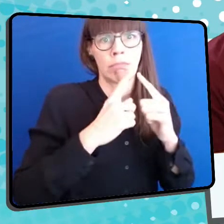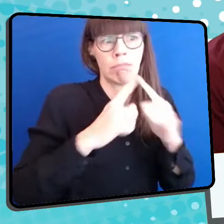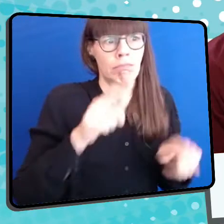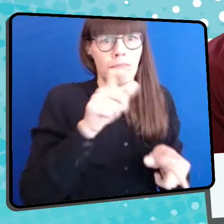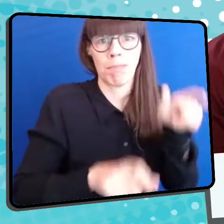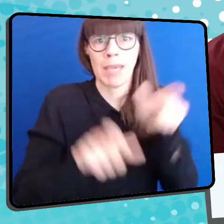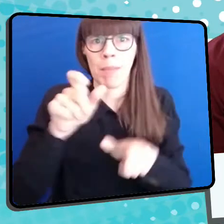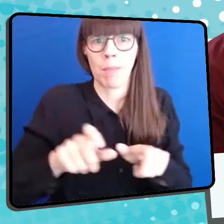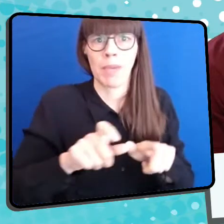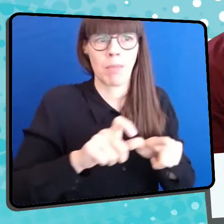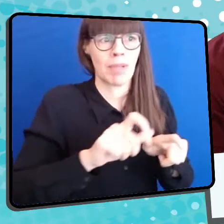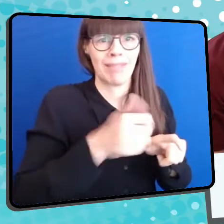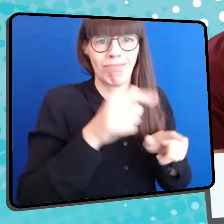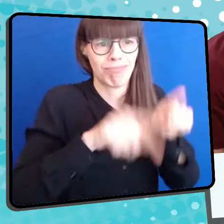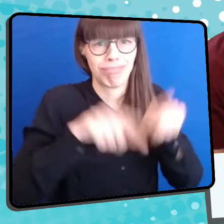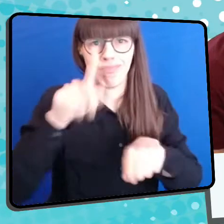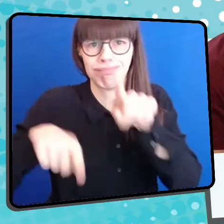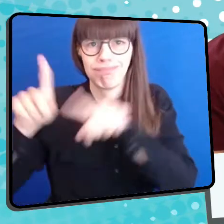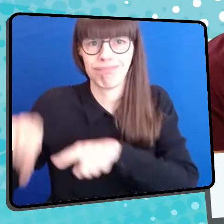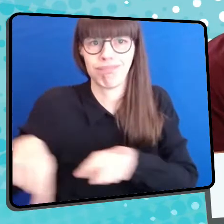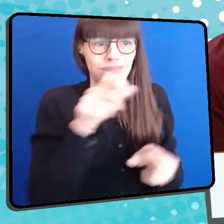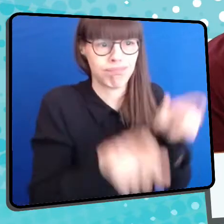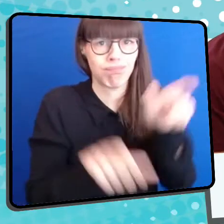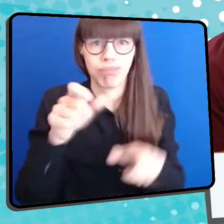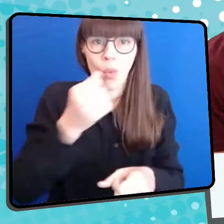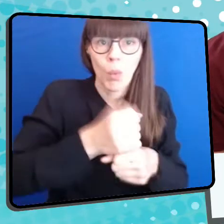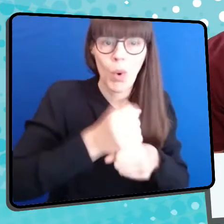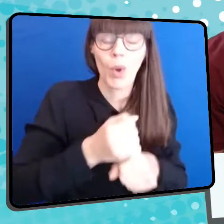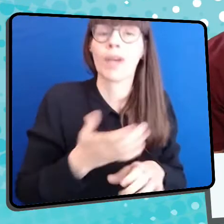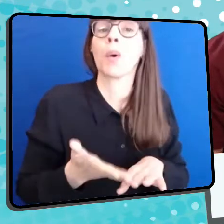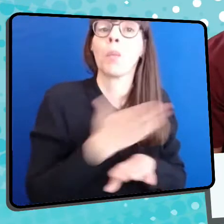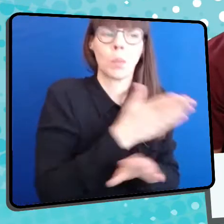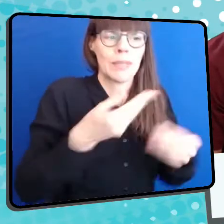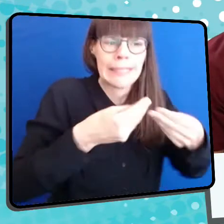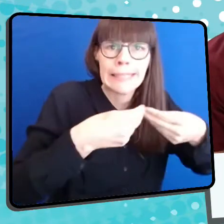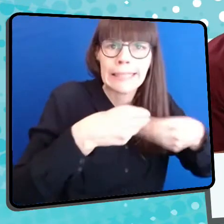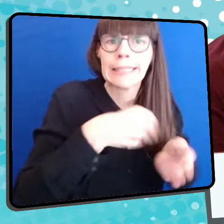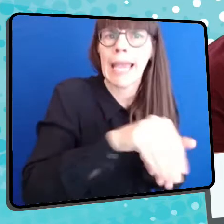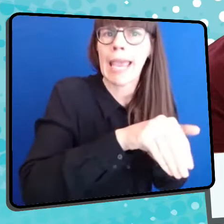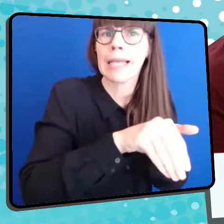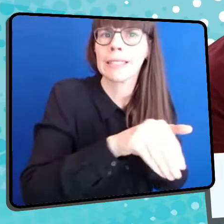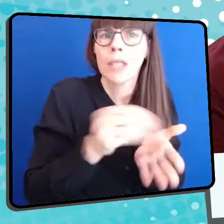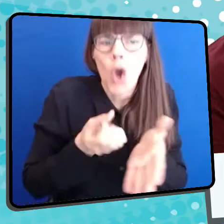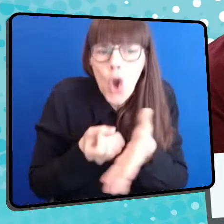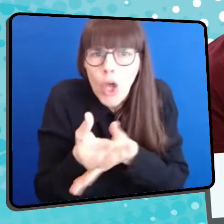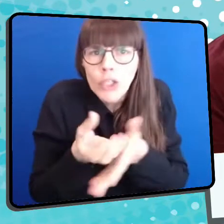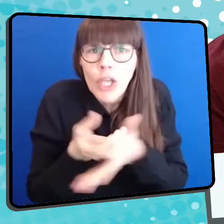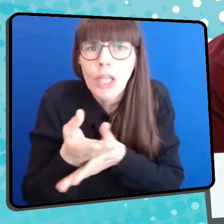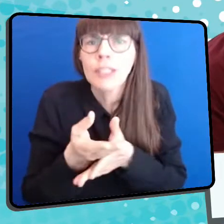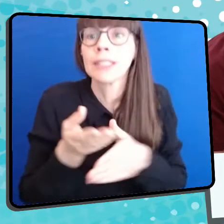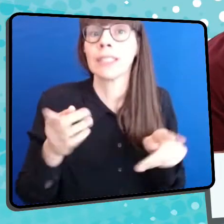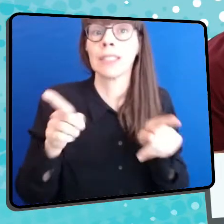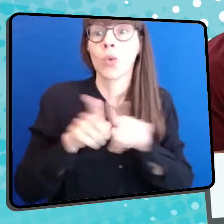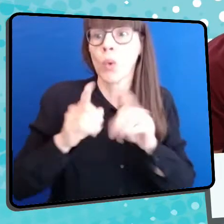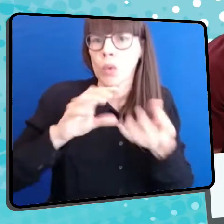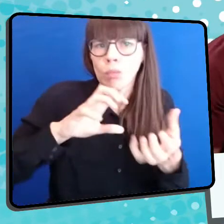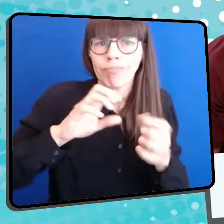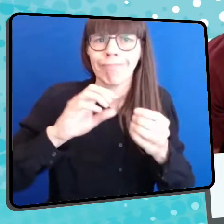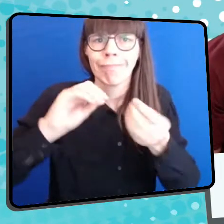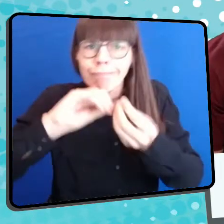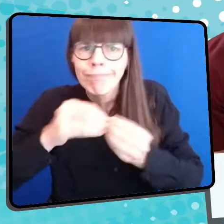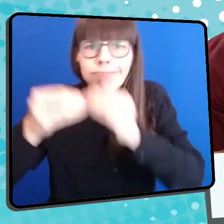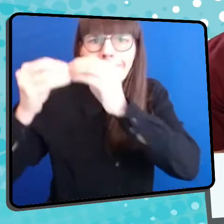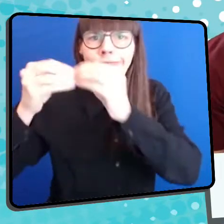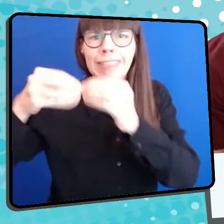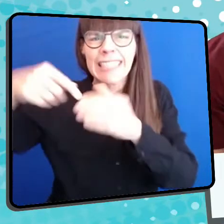an AI solution. From pre-sales and consultancy to actually creating the deep neural networks and